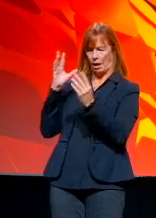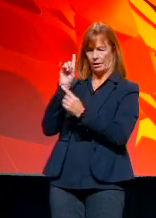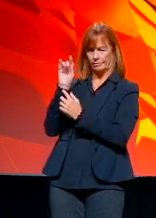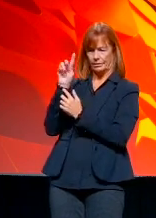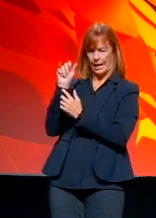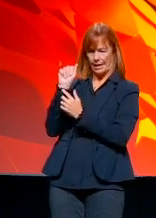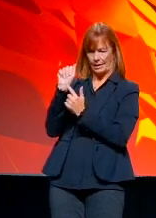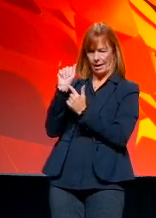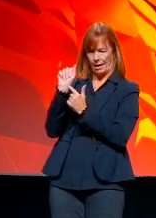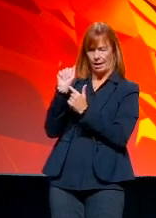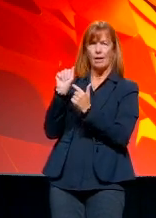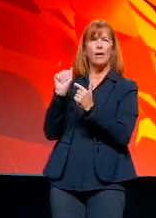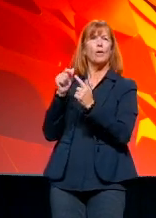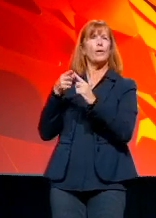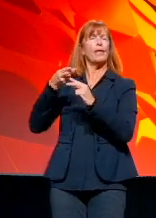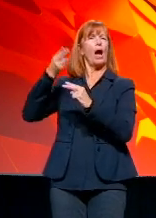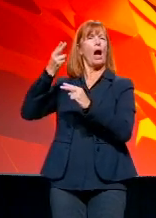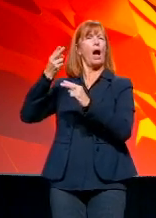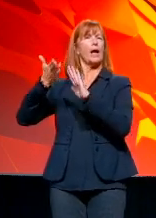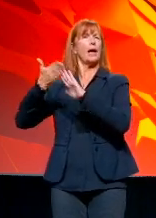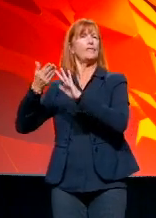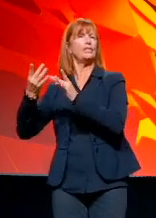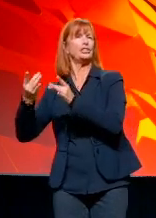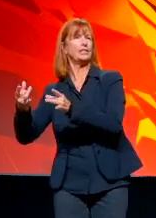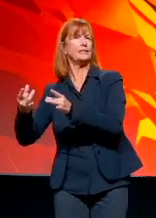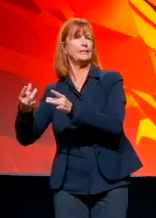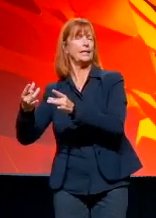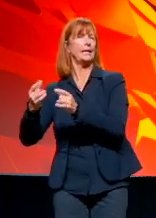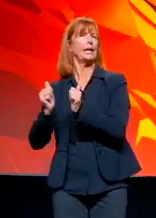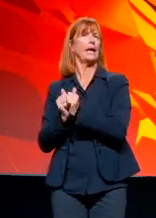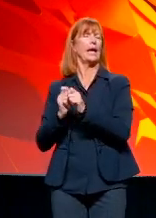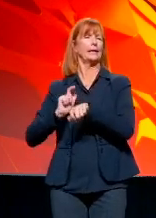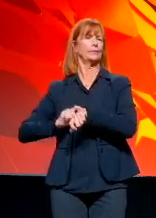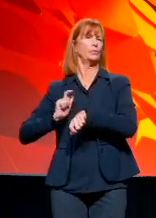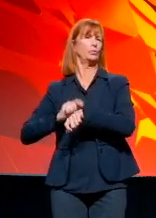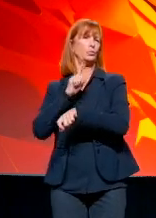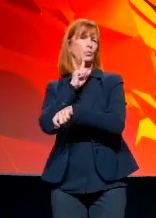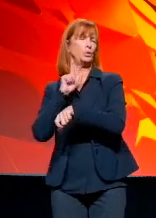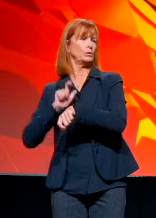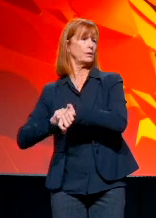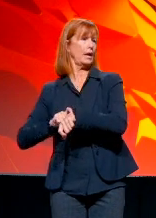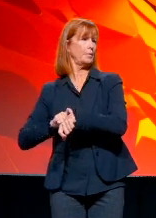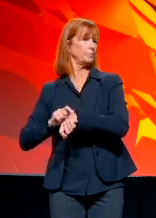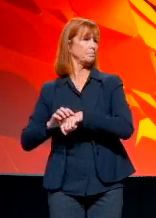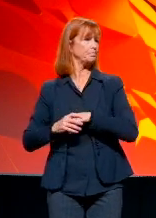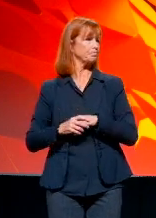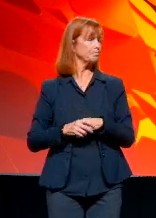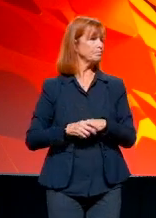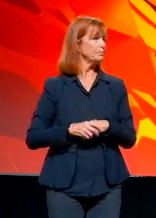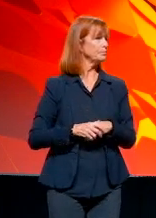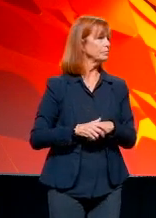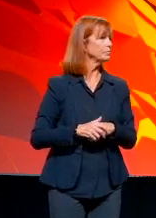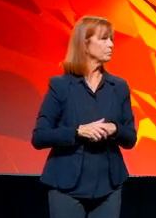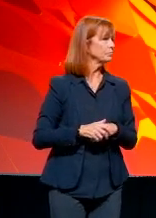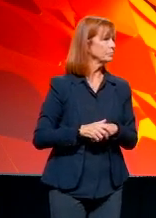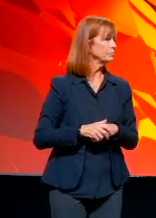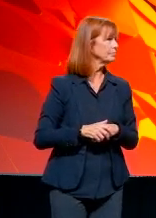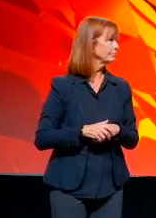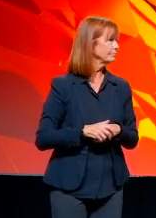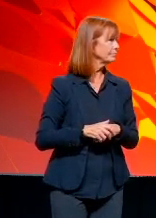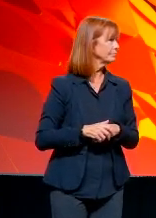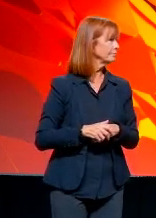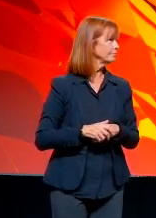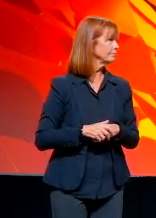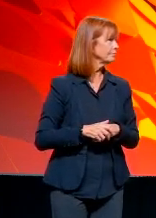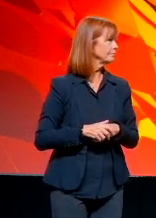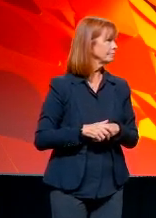a high frequency and determines like how to react in a closed loop, like at high frequency. And then there's not an internet